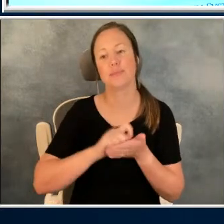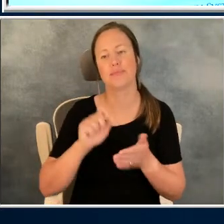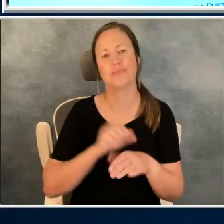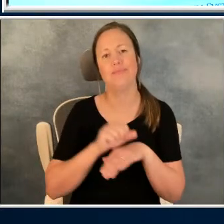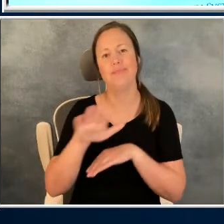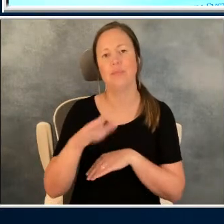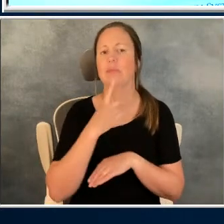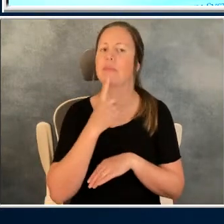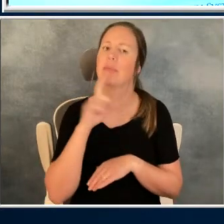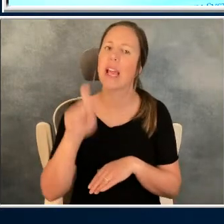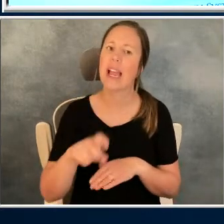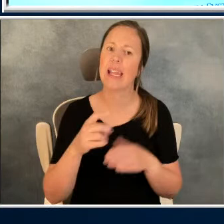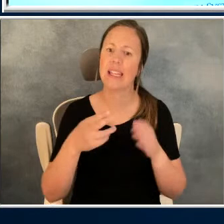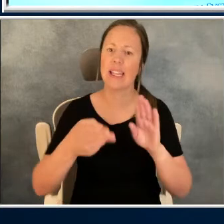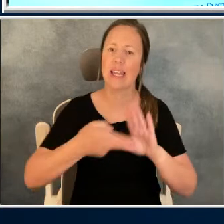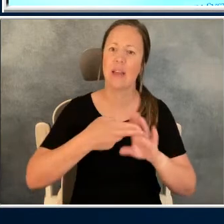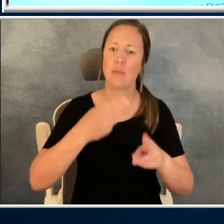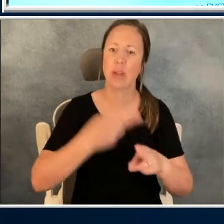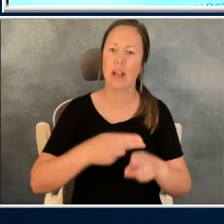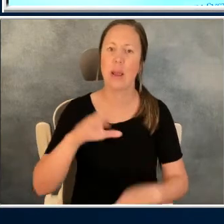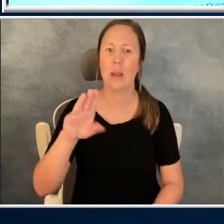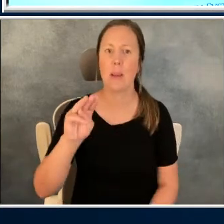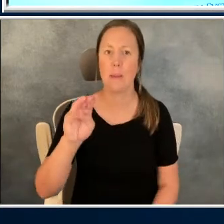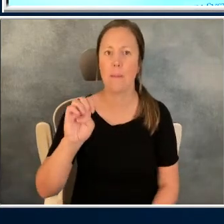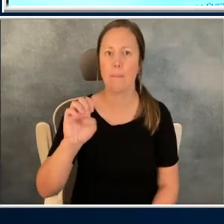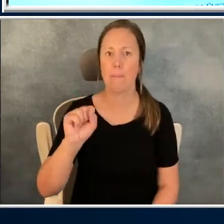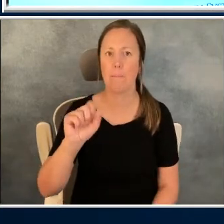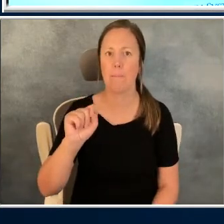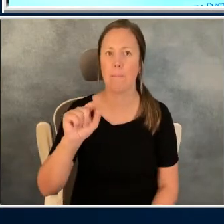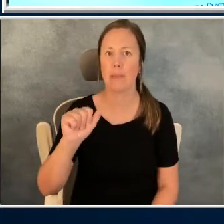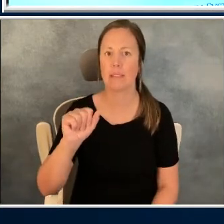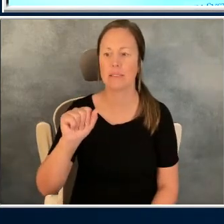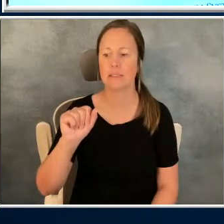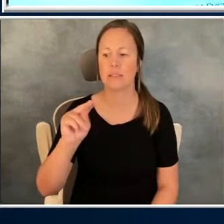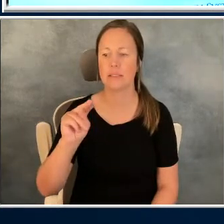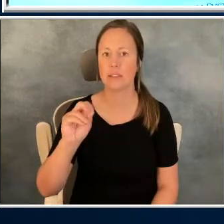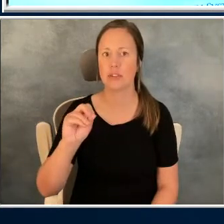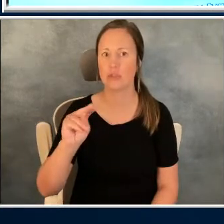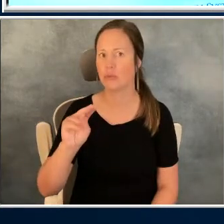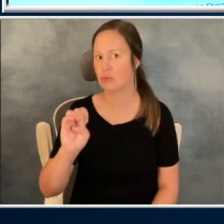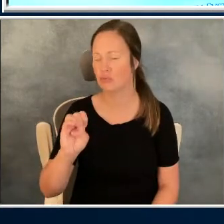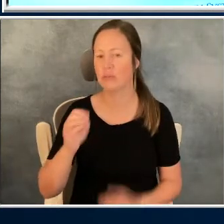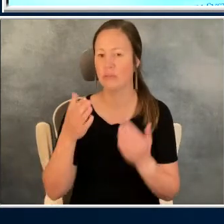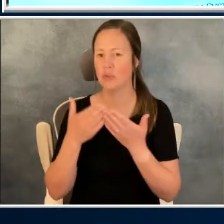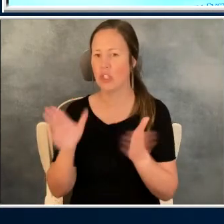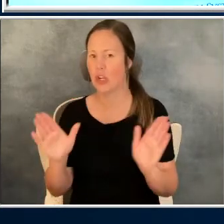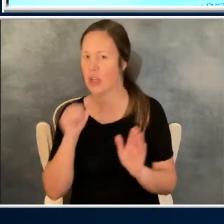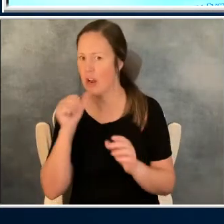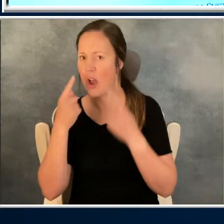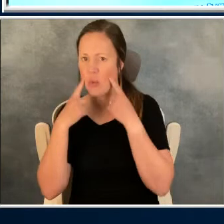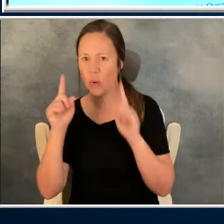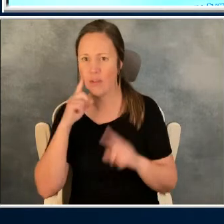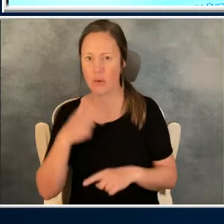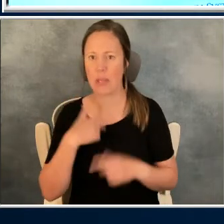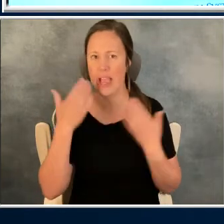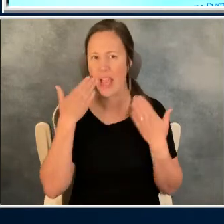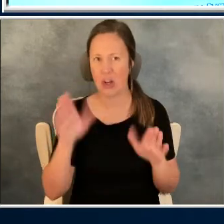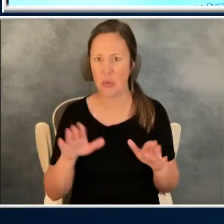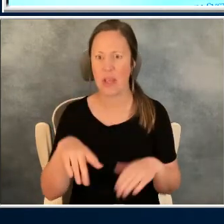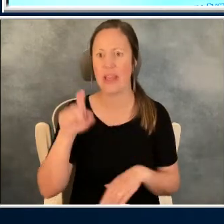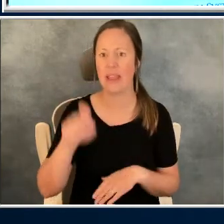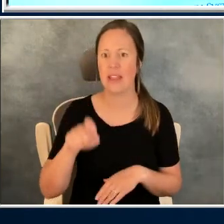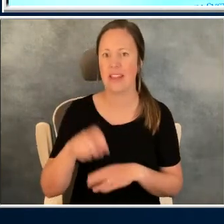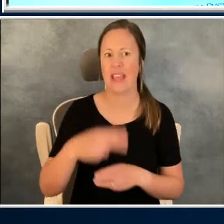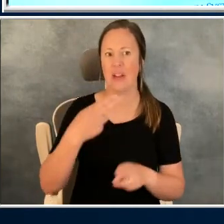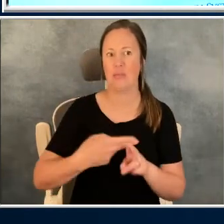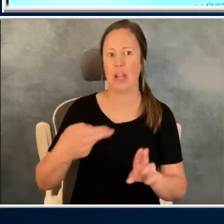name Mestinone. Generic doesn't work for me. Not sure if you guys can give brand name recommendations, but I need a brand name Mestinone. Generic